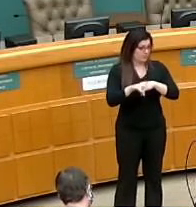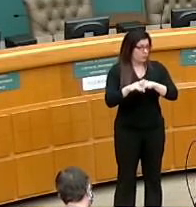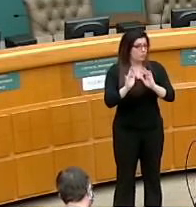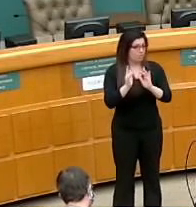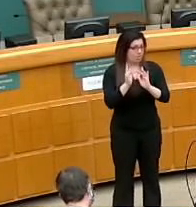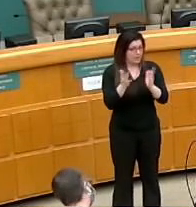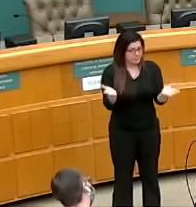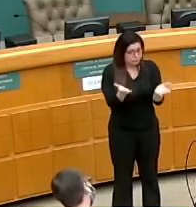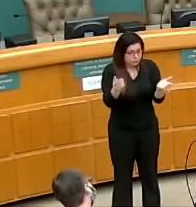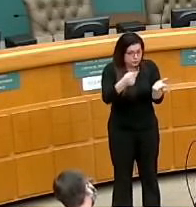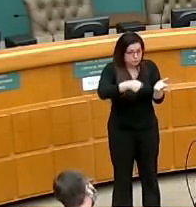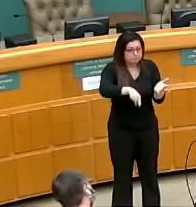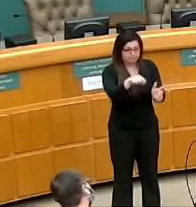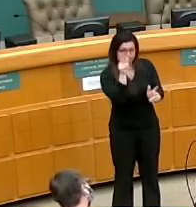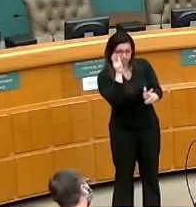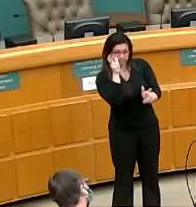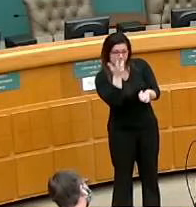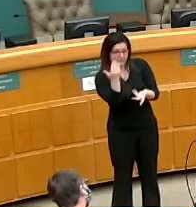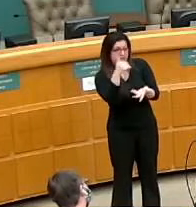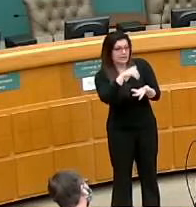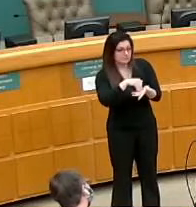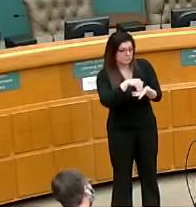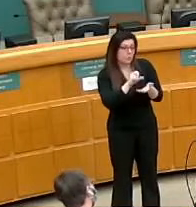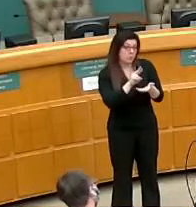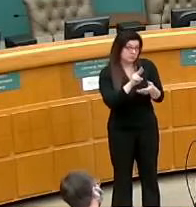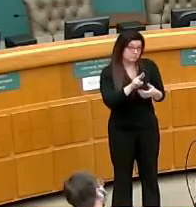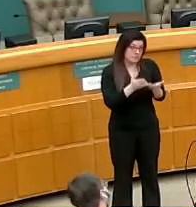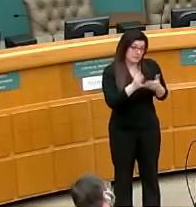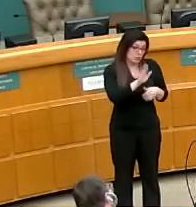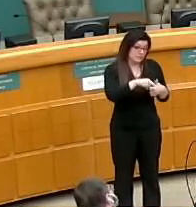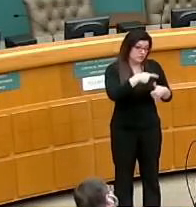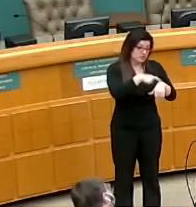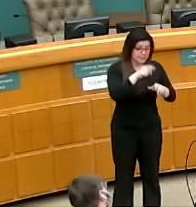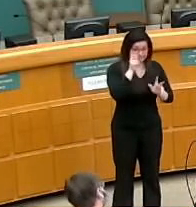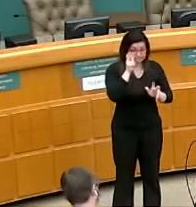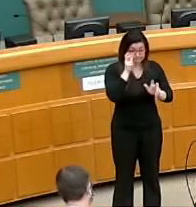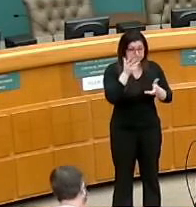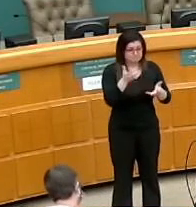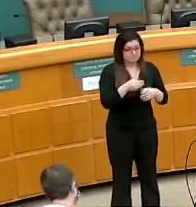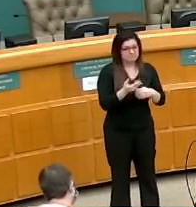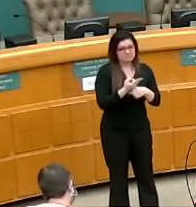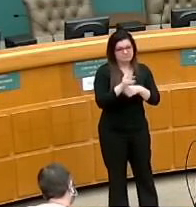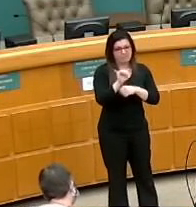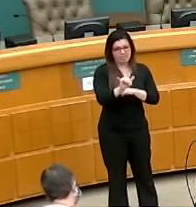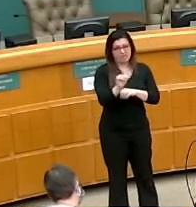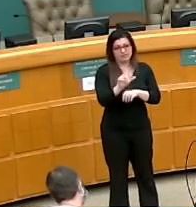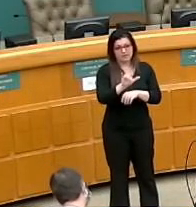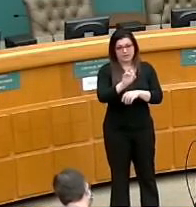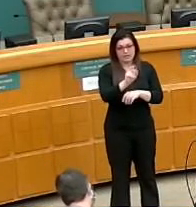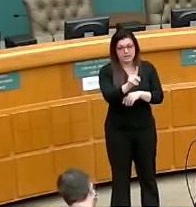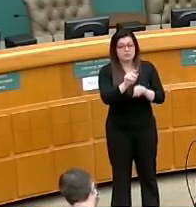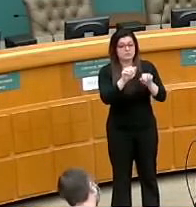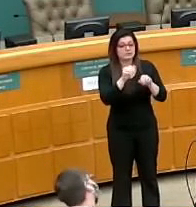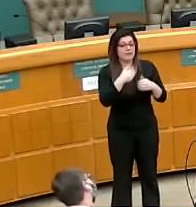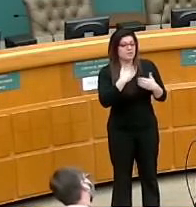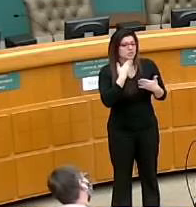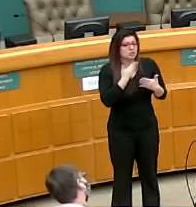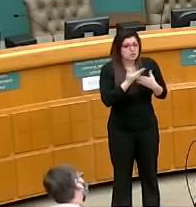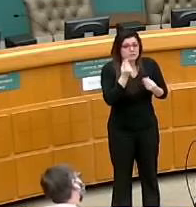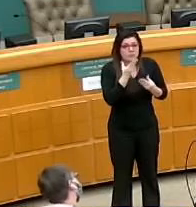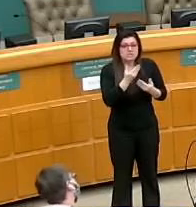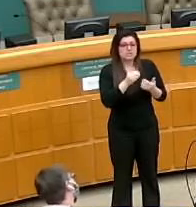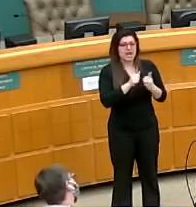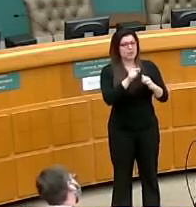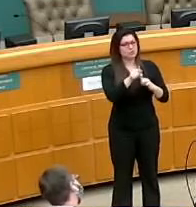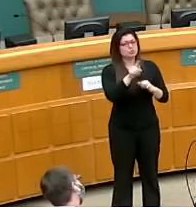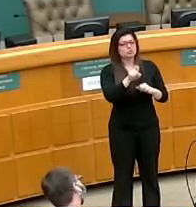community to watch that again or watch it for the first time. It has some really good information, one, on how to behave in this time, but two,